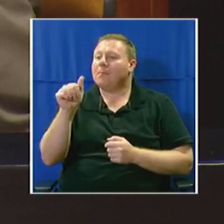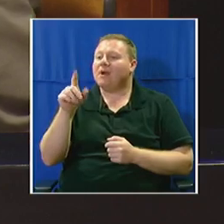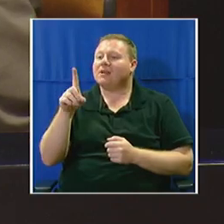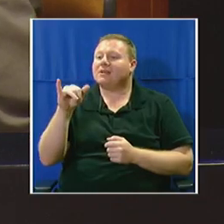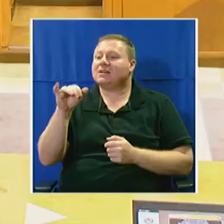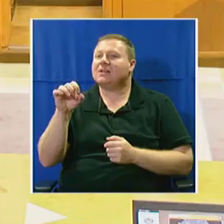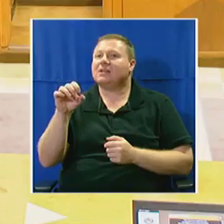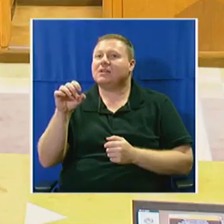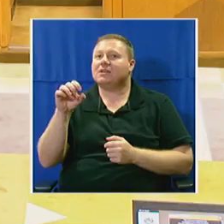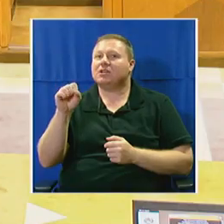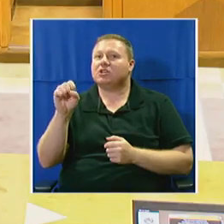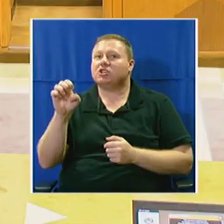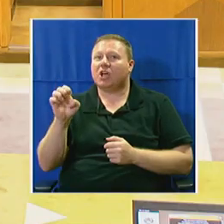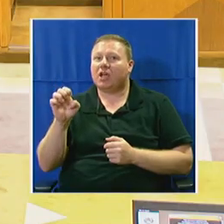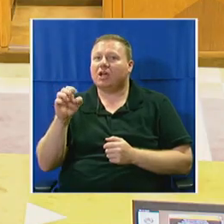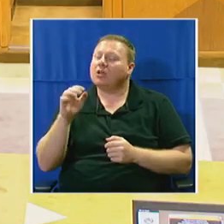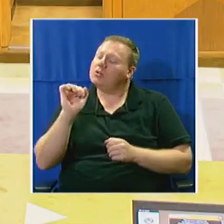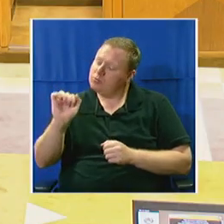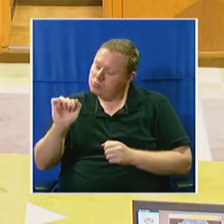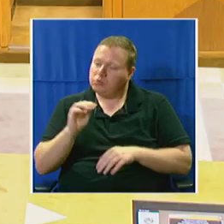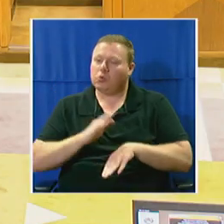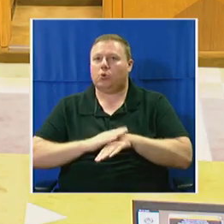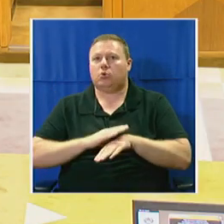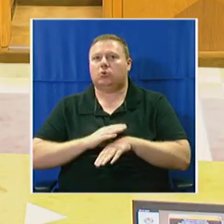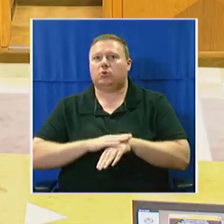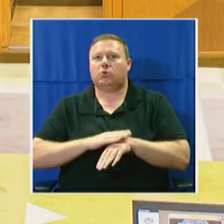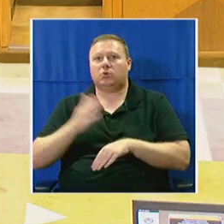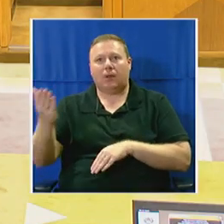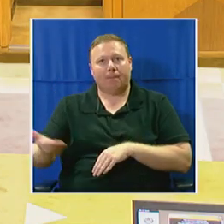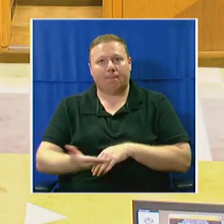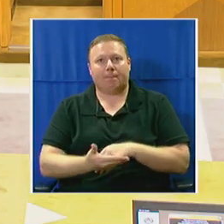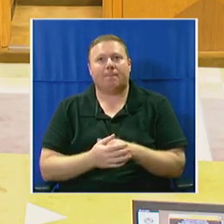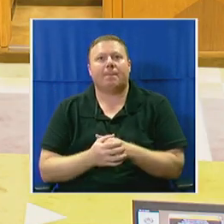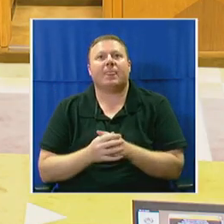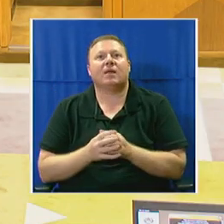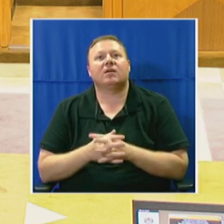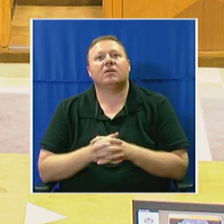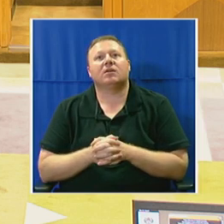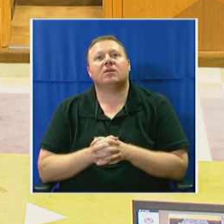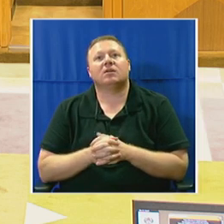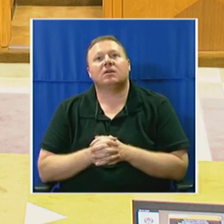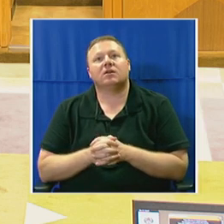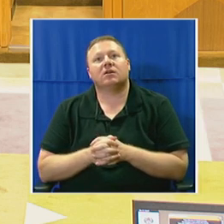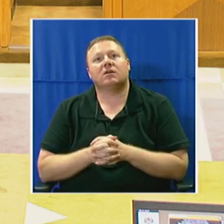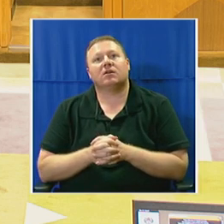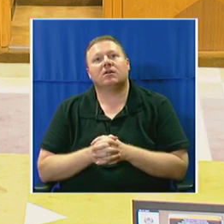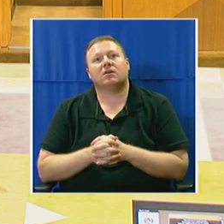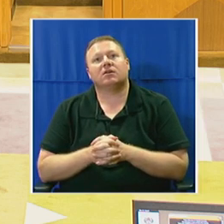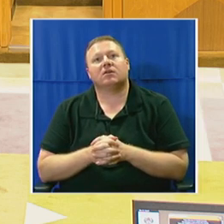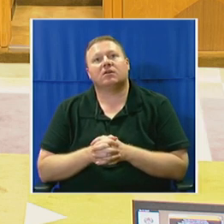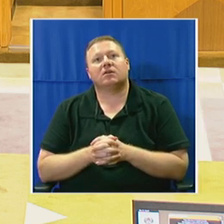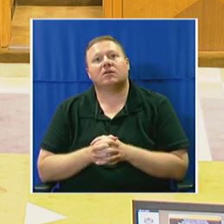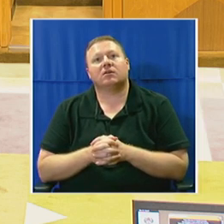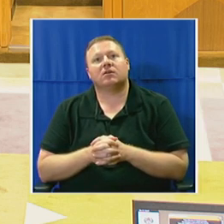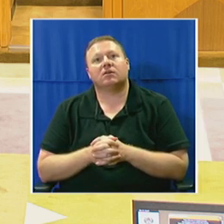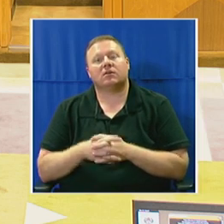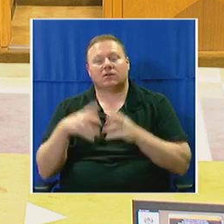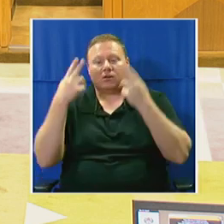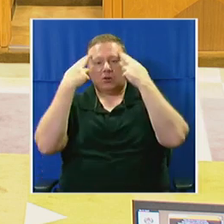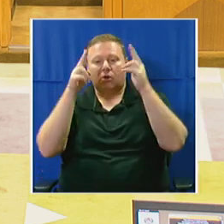your language uh especially when speaking in the house and elsewhere it helps to cool tempers